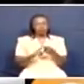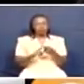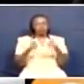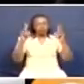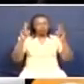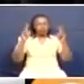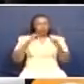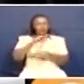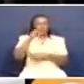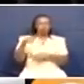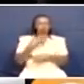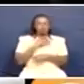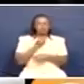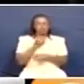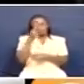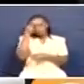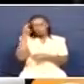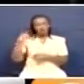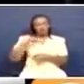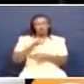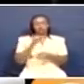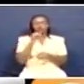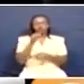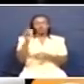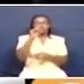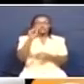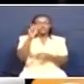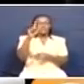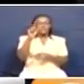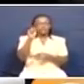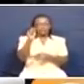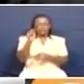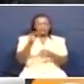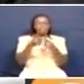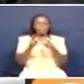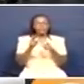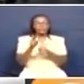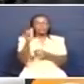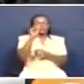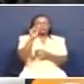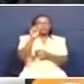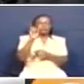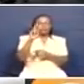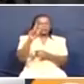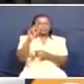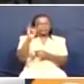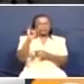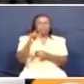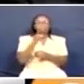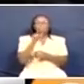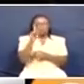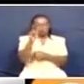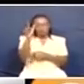Stalin, because we are not a Stalinist state. But Stalin said